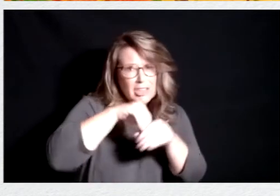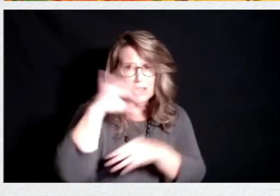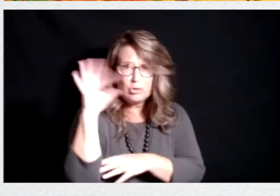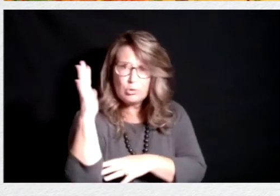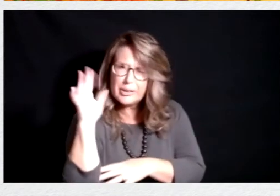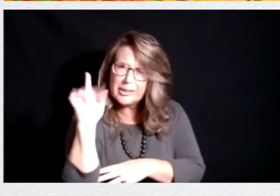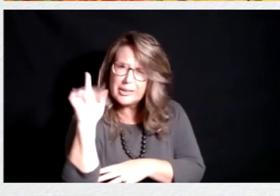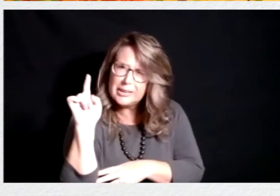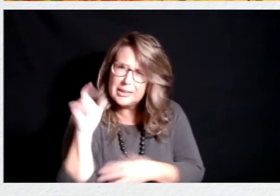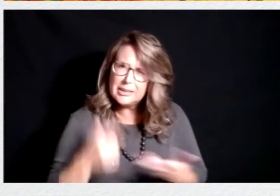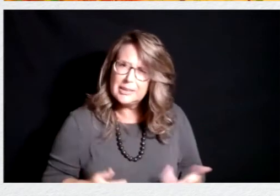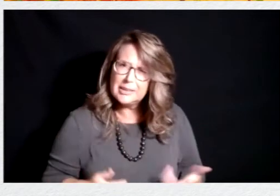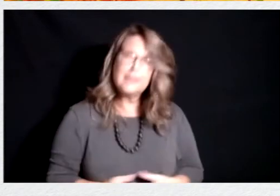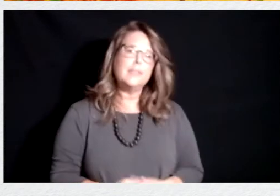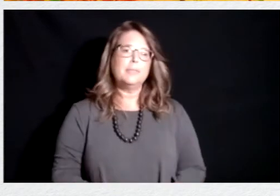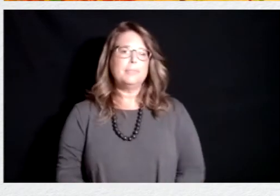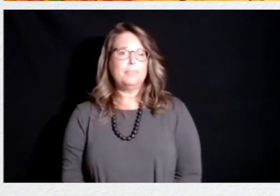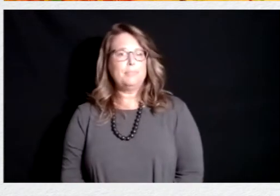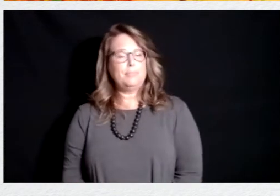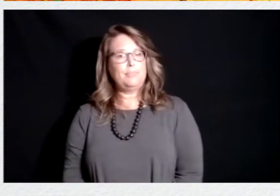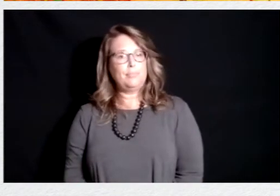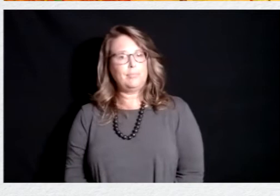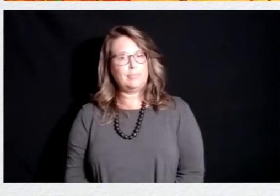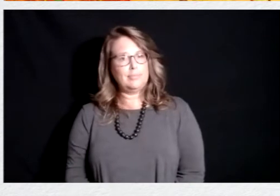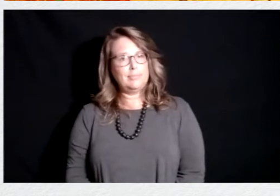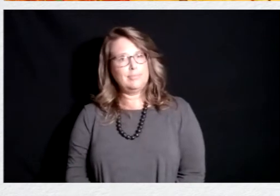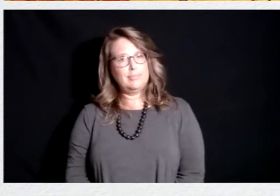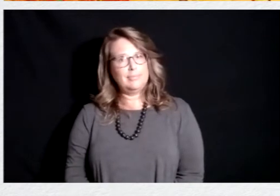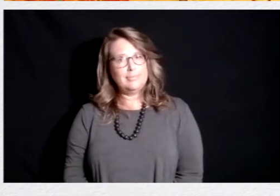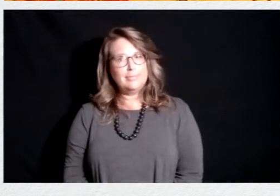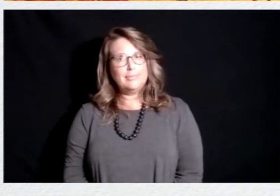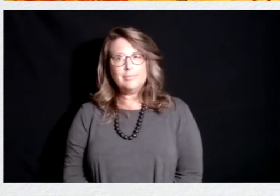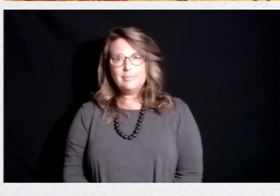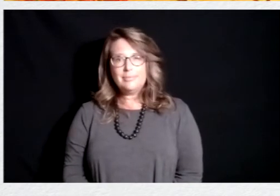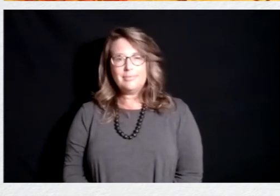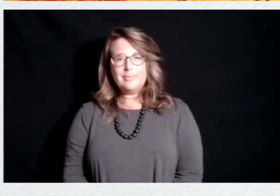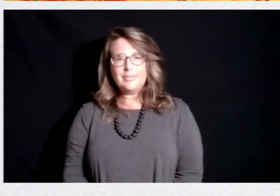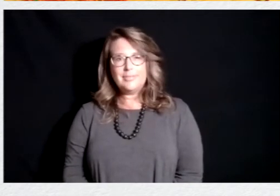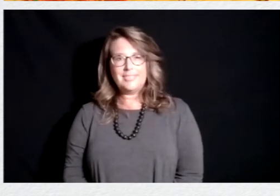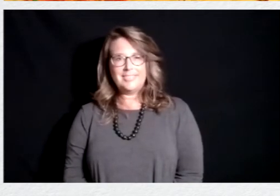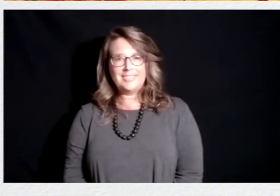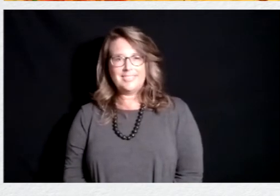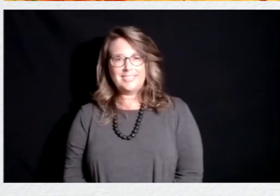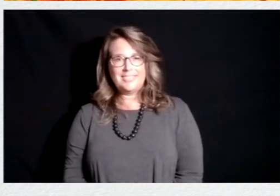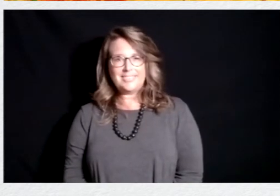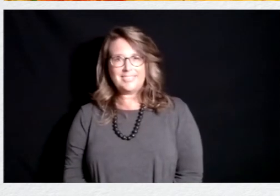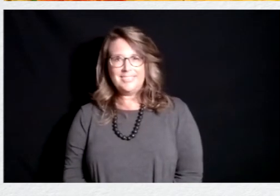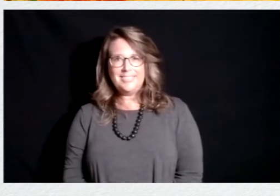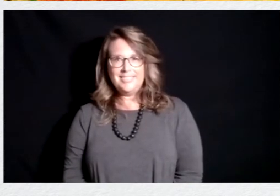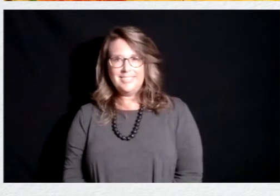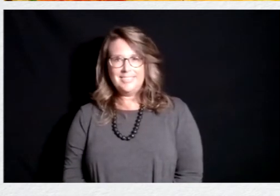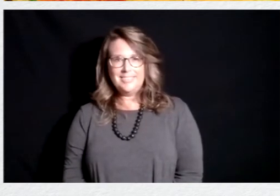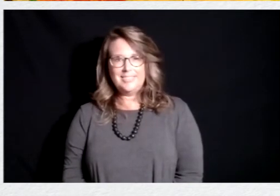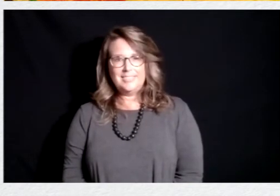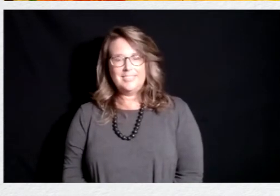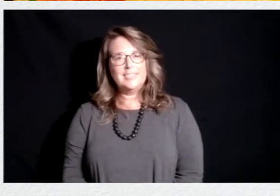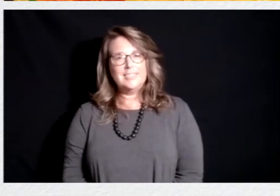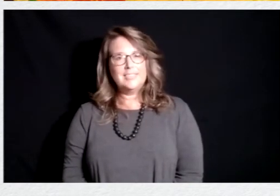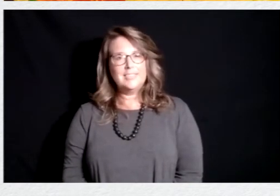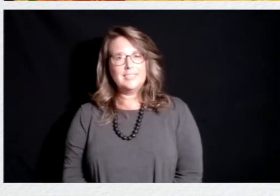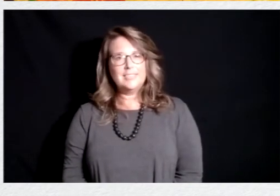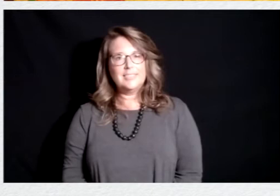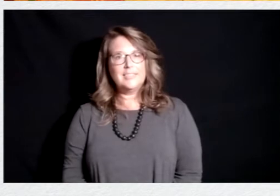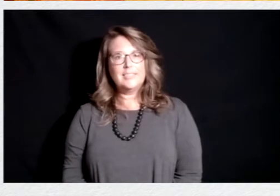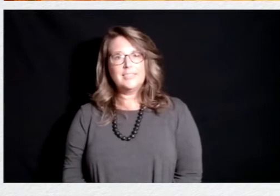a los árboles. Igual, igual, pero diferente. Postdata. ¿Vives en un árbol?